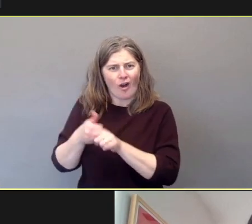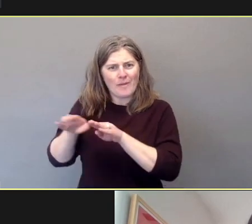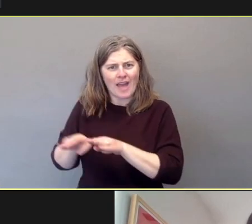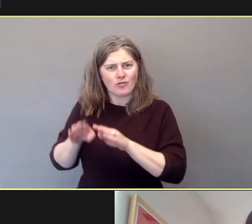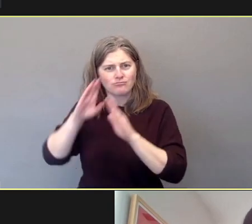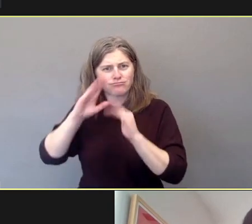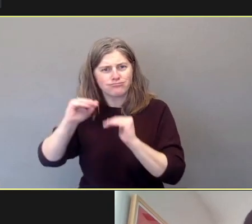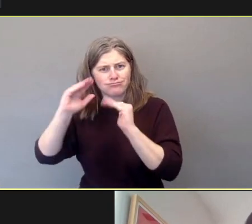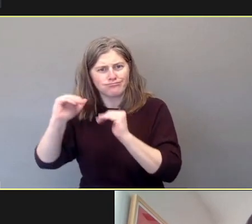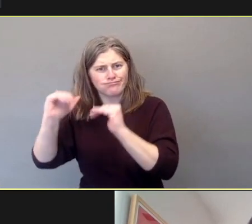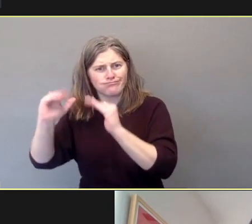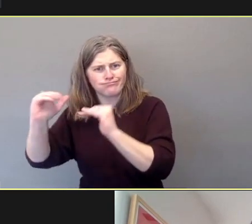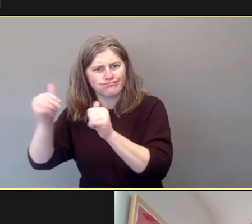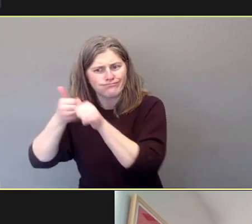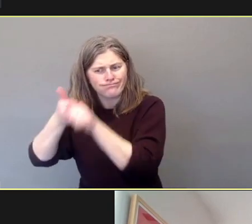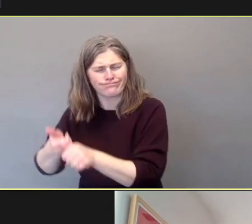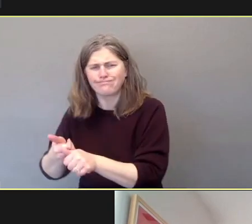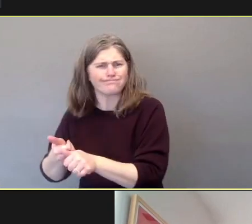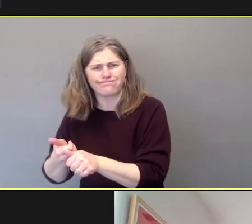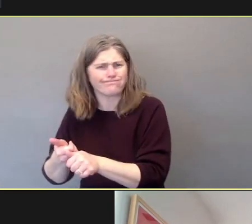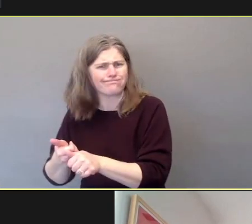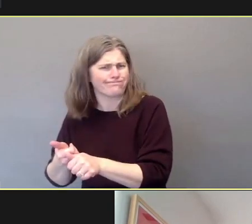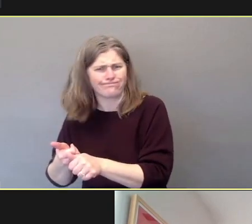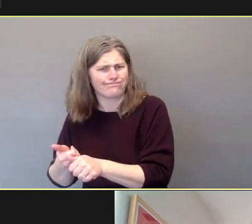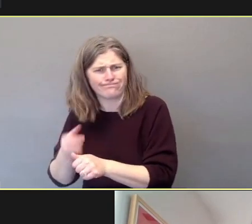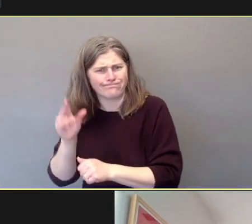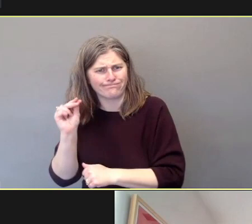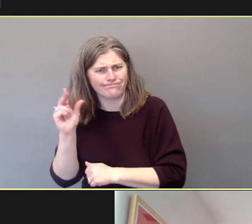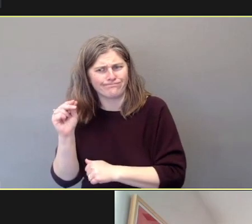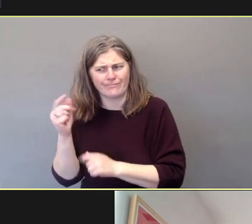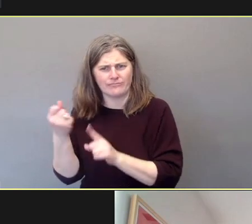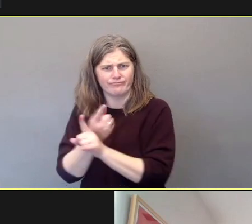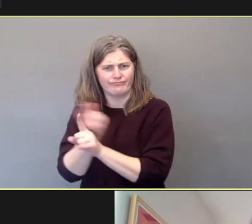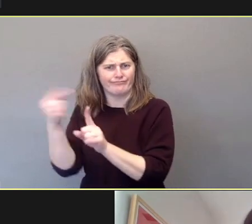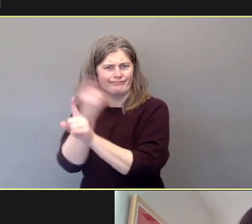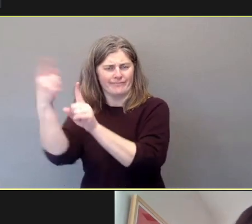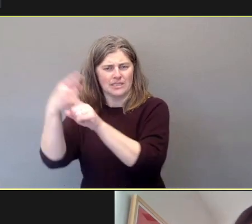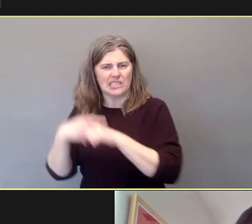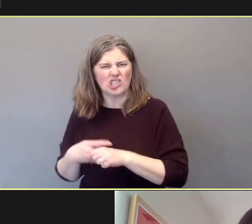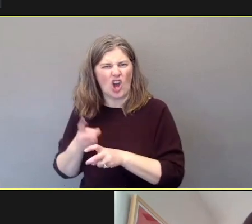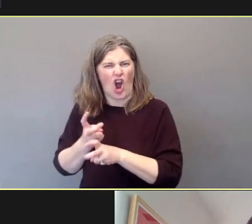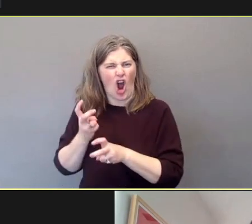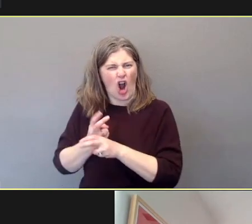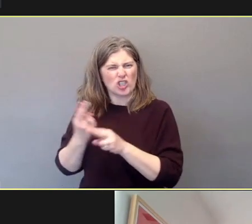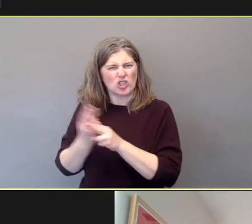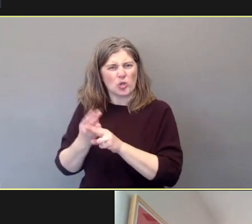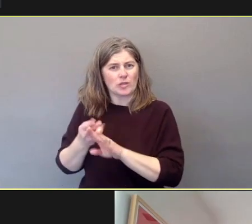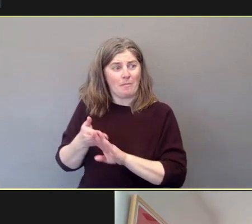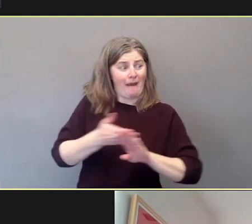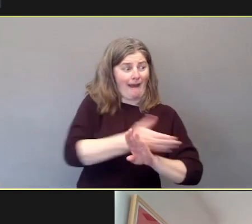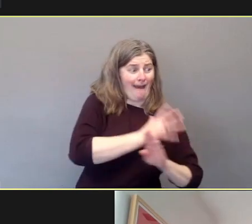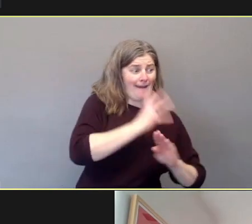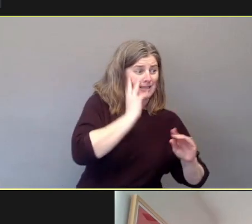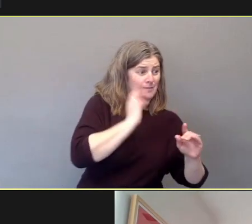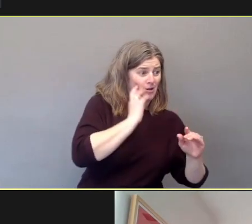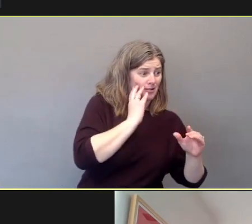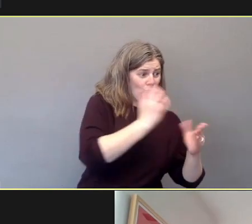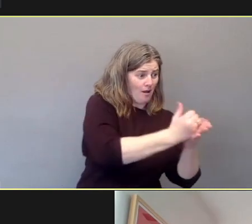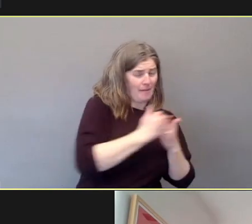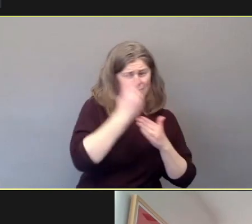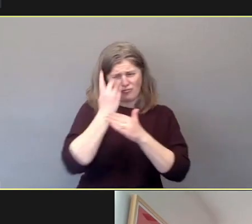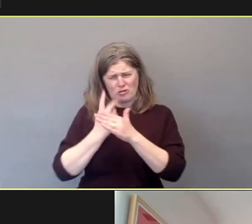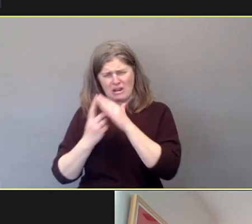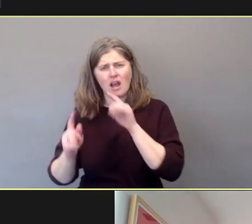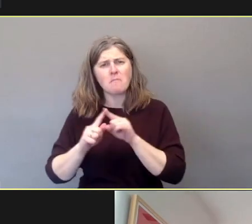other of the variants that we've had through. So it's hard to use past experience to predict, but I think there's a general